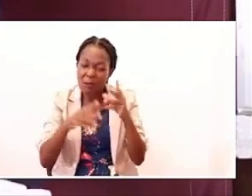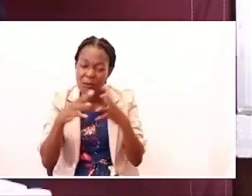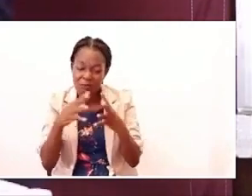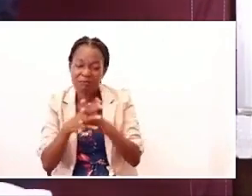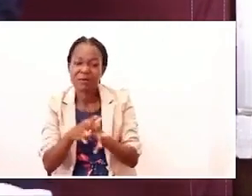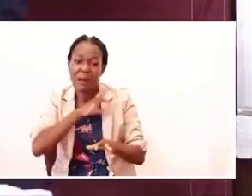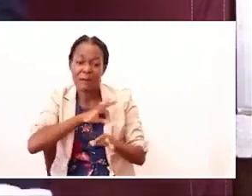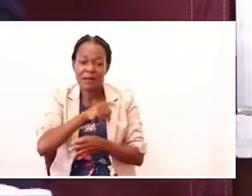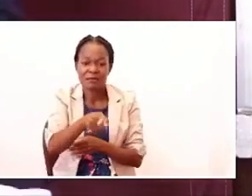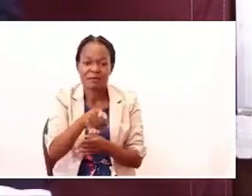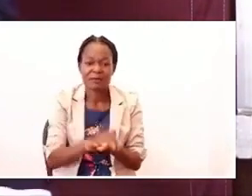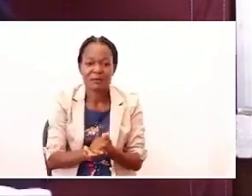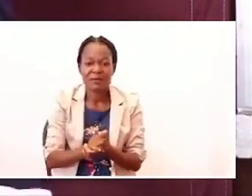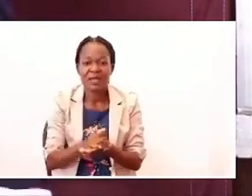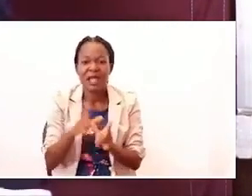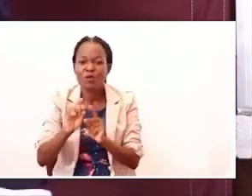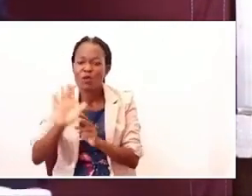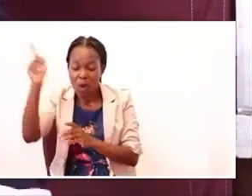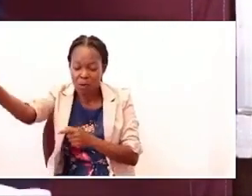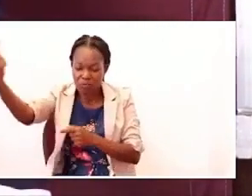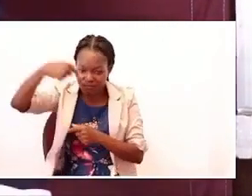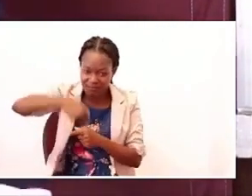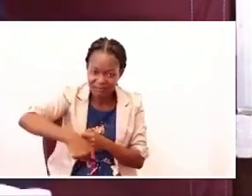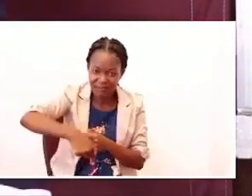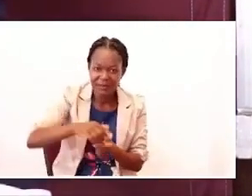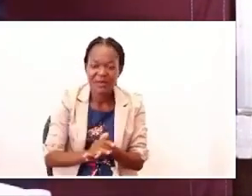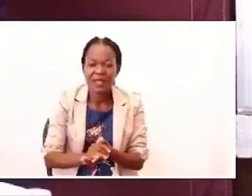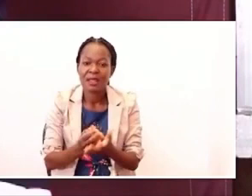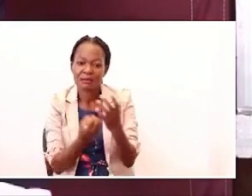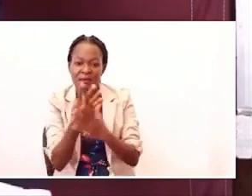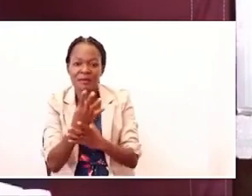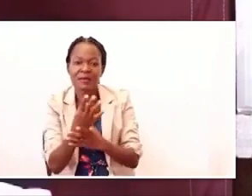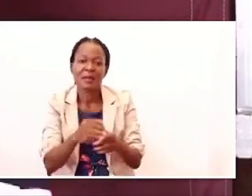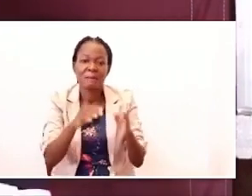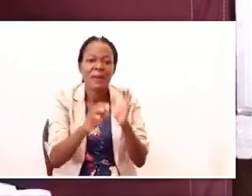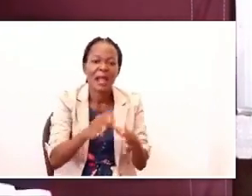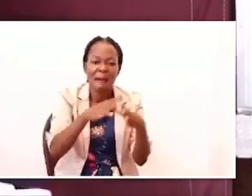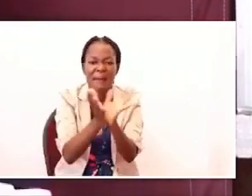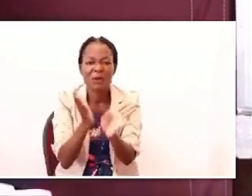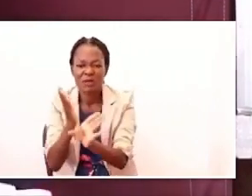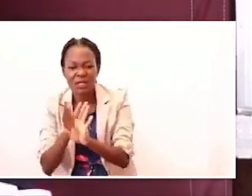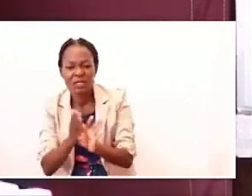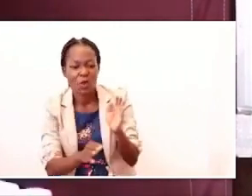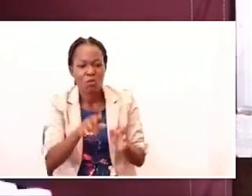actually their founders, the industrialized or the developed world.